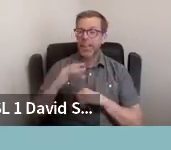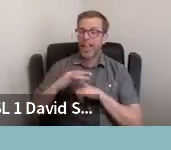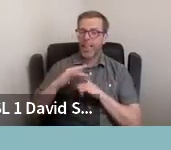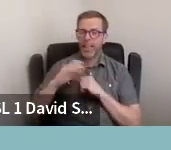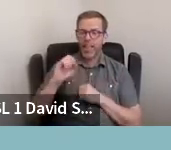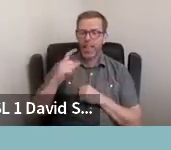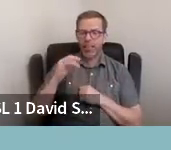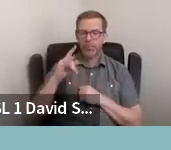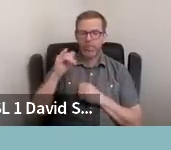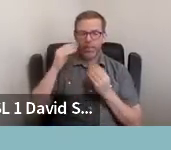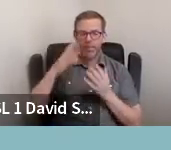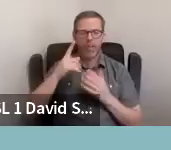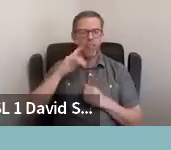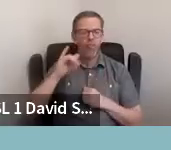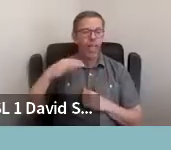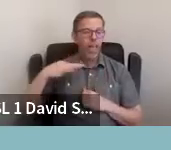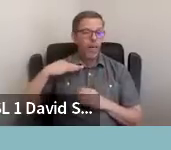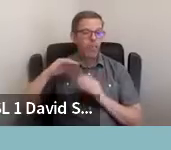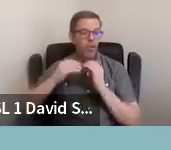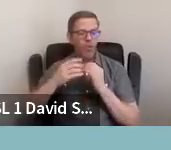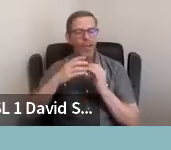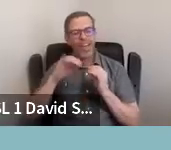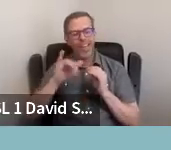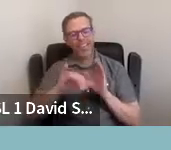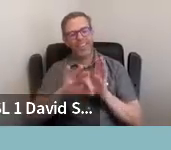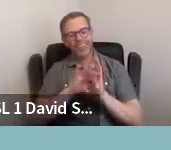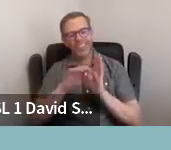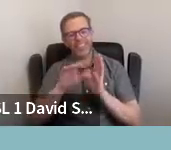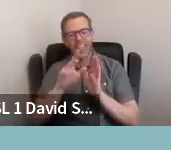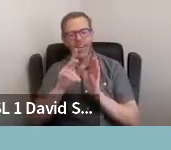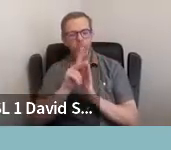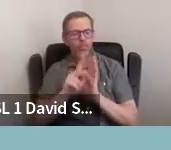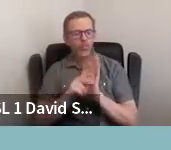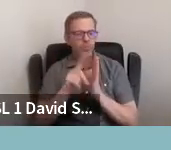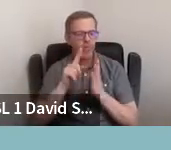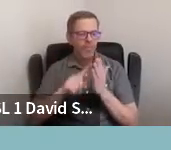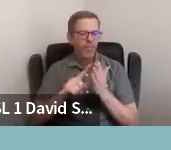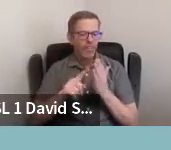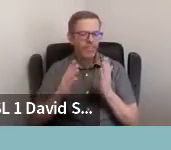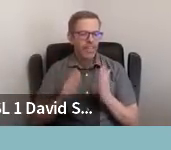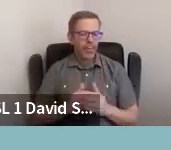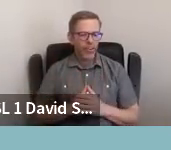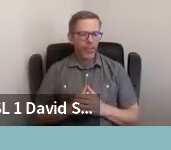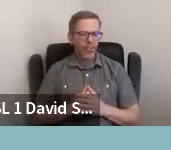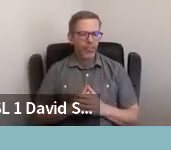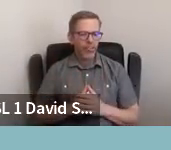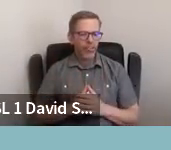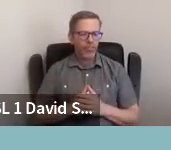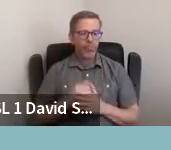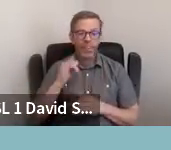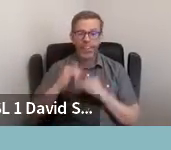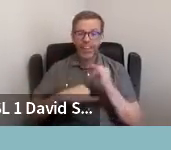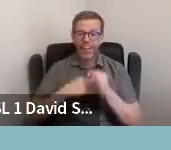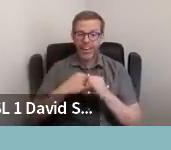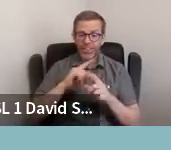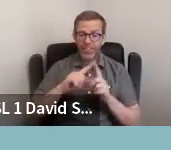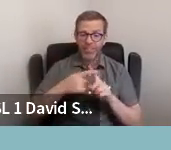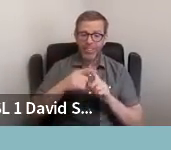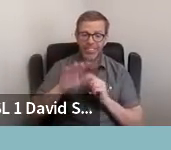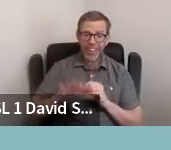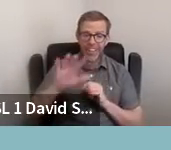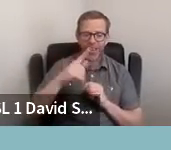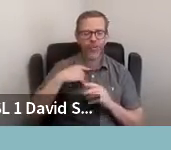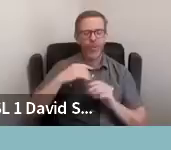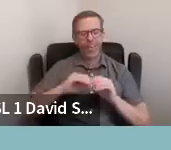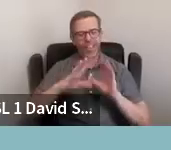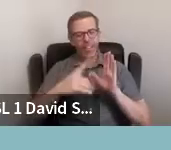information for both the applicant organization and the designated principal investigators. For my international friends out there, we clearly indicate